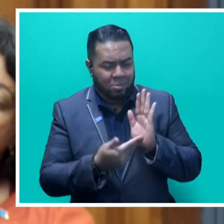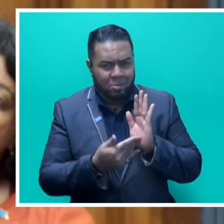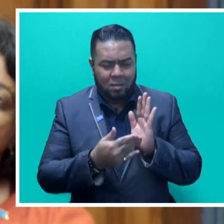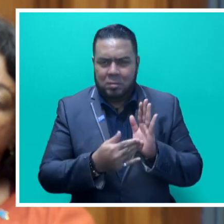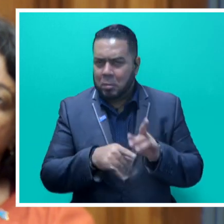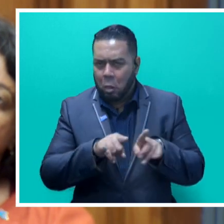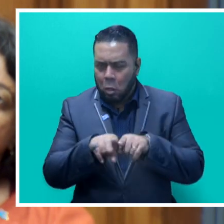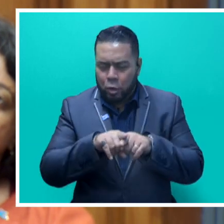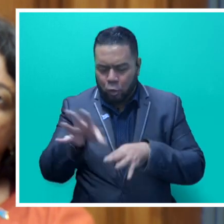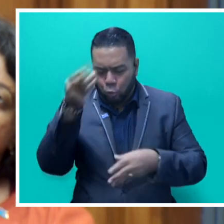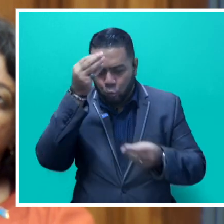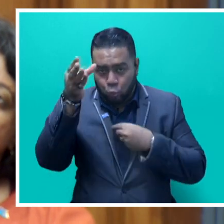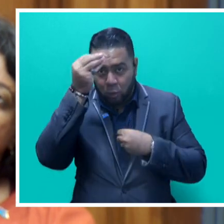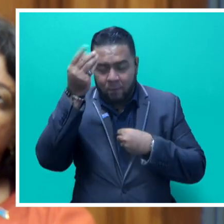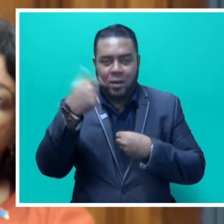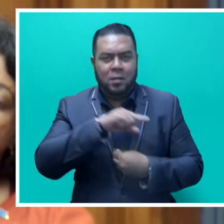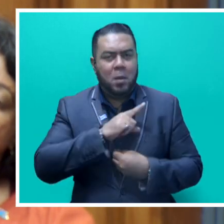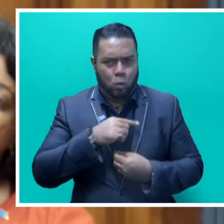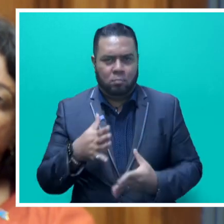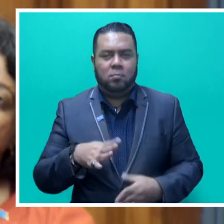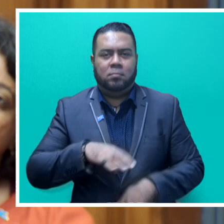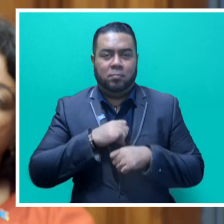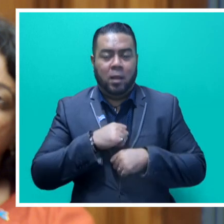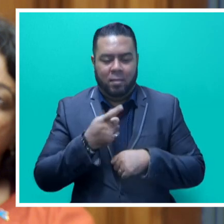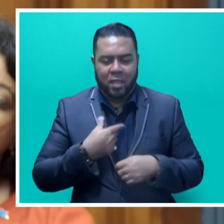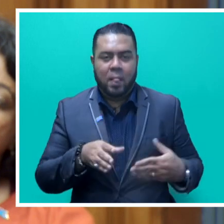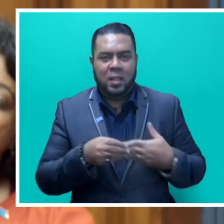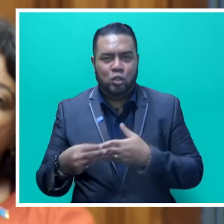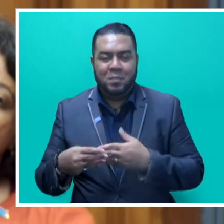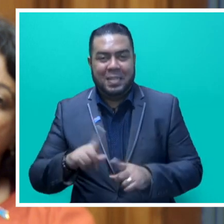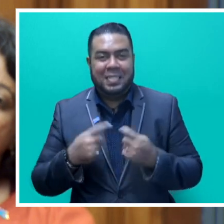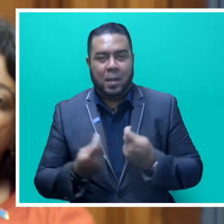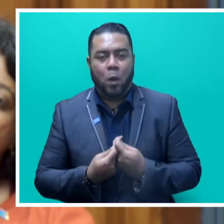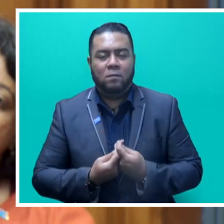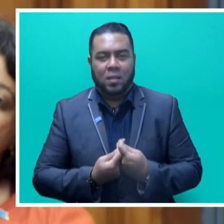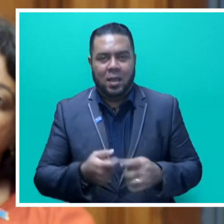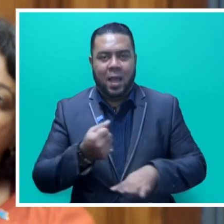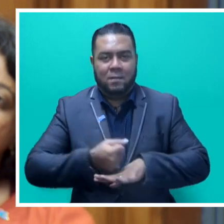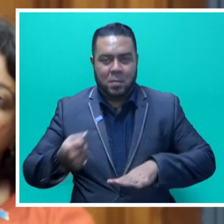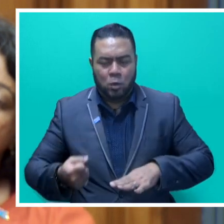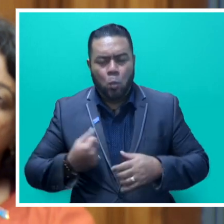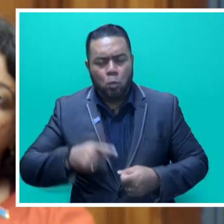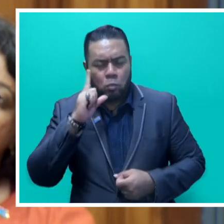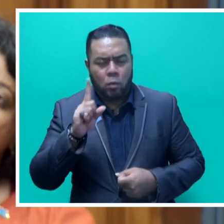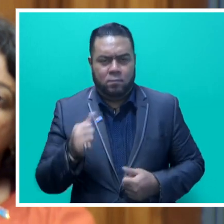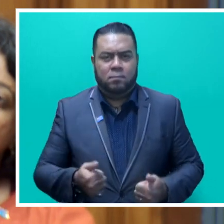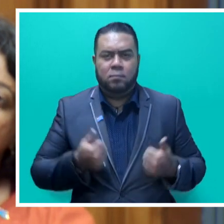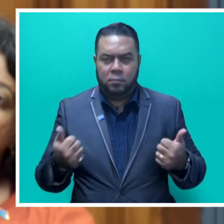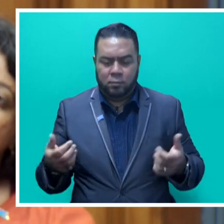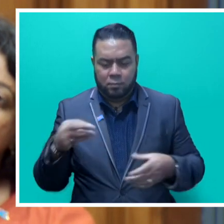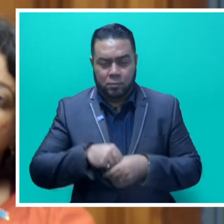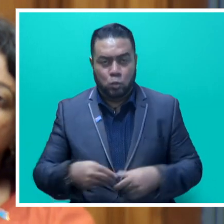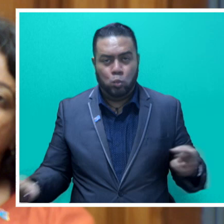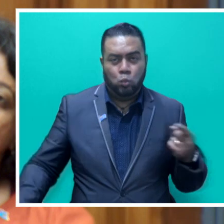learning curve, but we have confidence in the leadership team of the coalition government and look forward to robust debate with